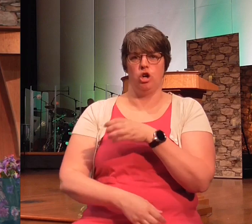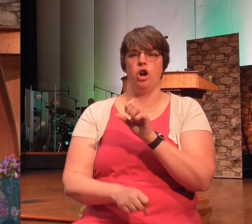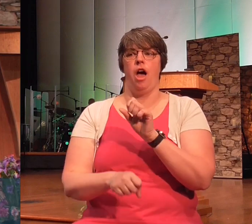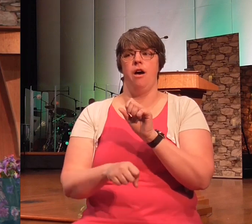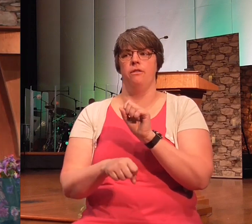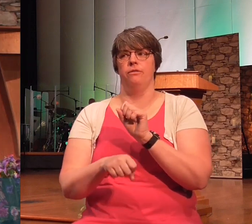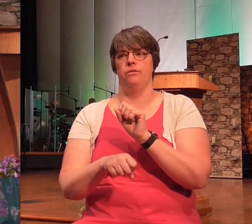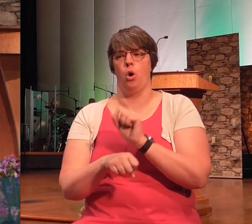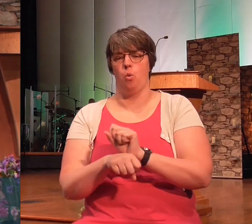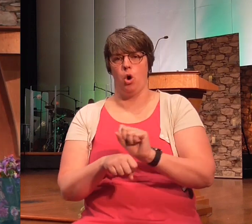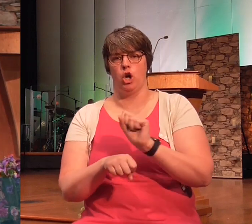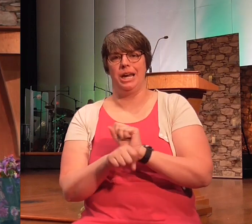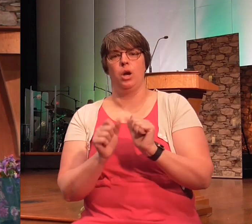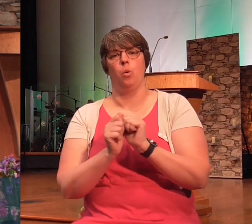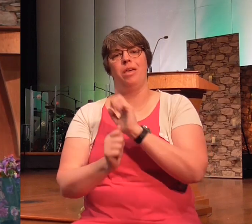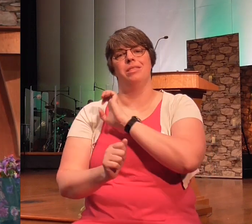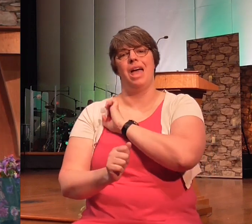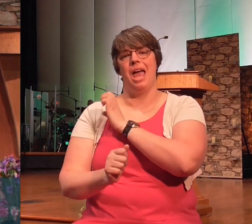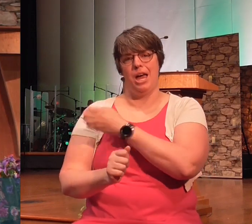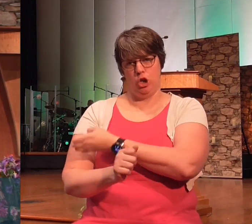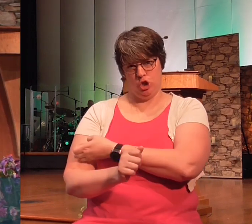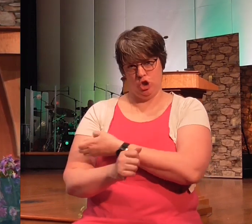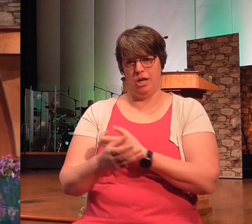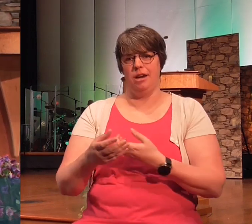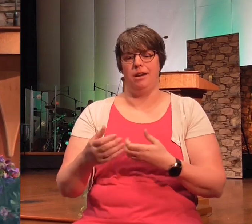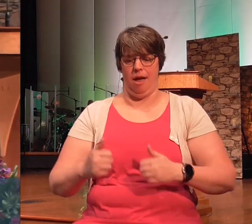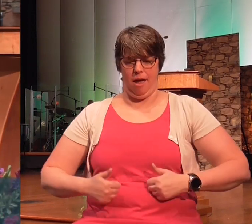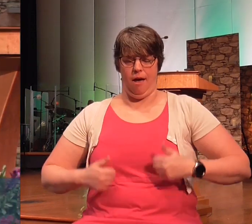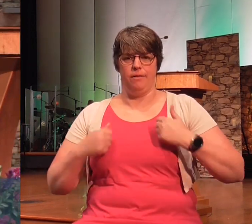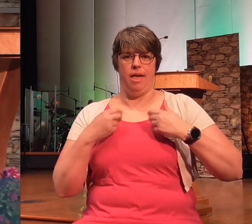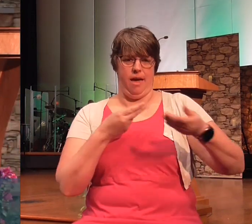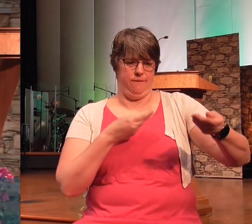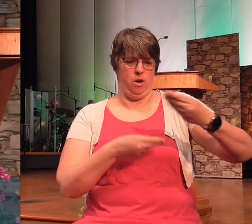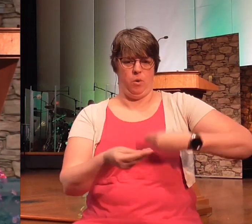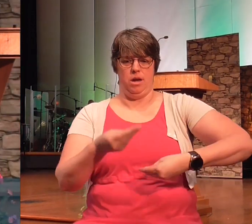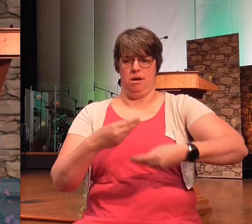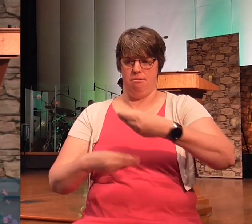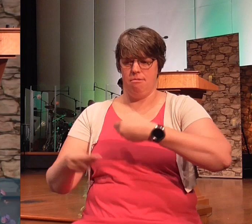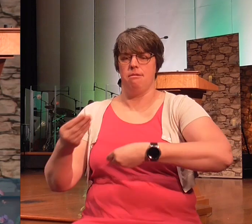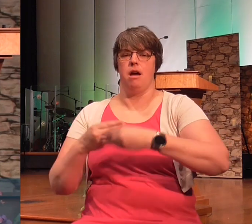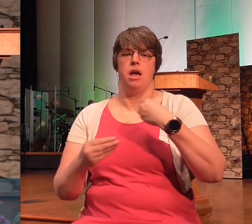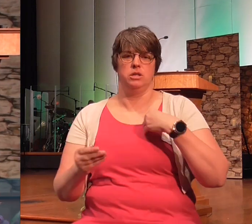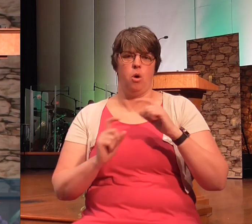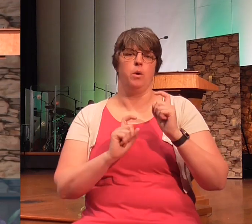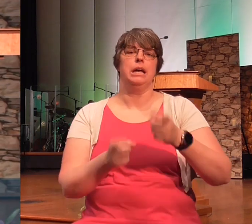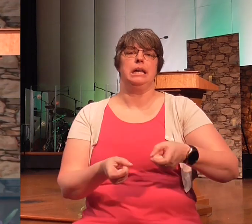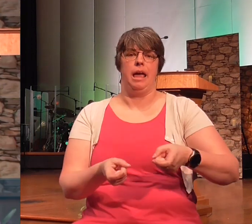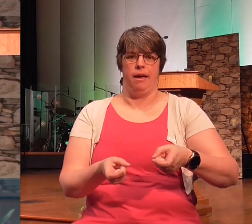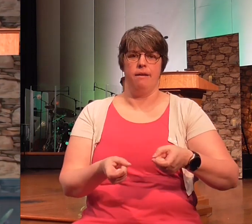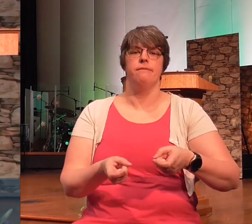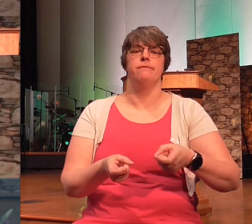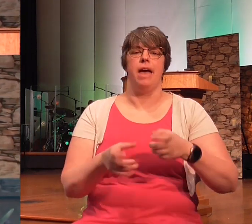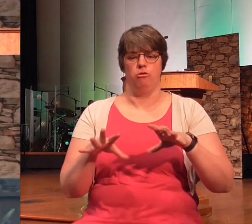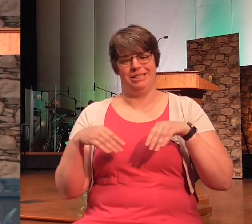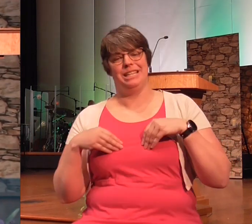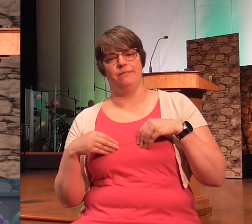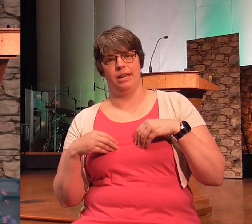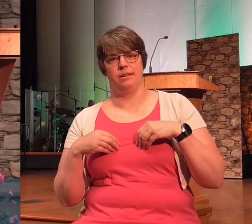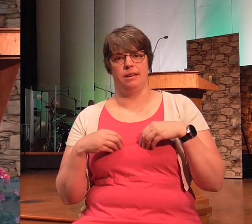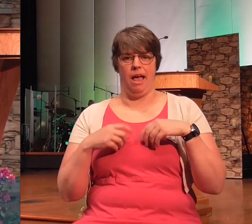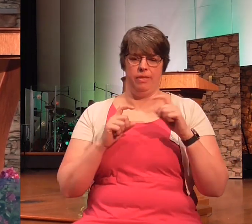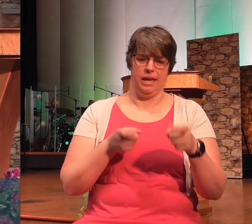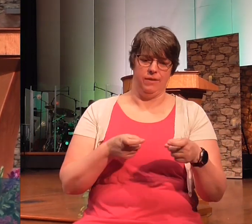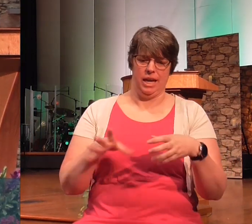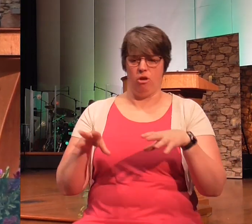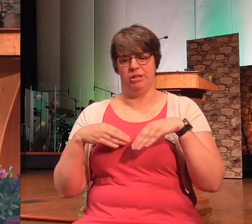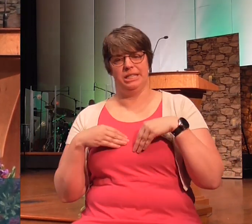working consciously with the energy flows of life, knowing that all good is built out of the givingness and out of the receiving and the giving and receiving cycle.